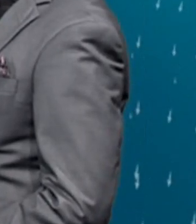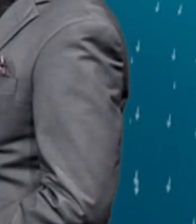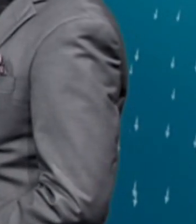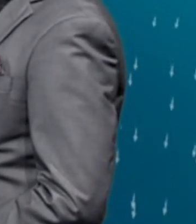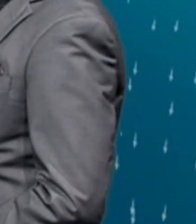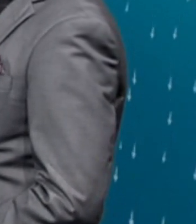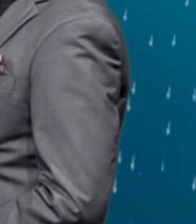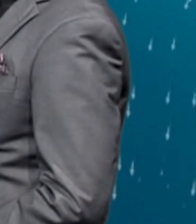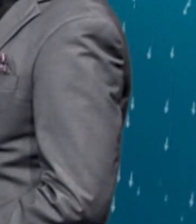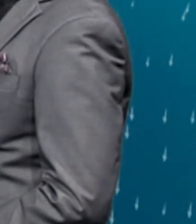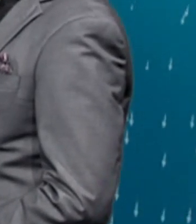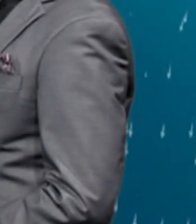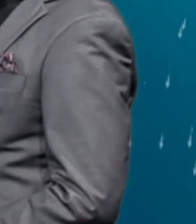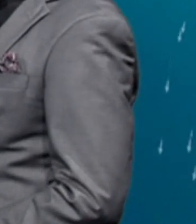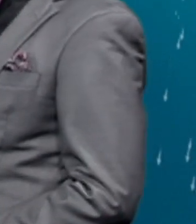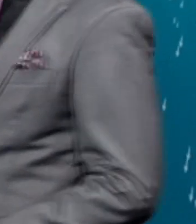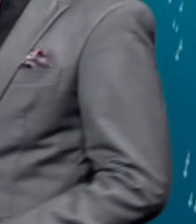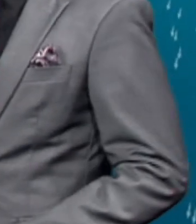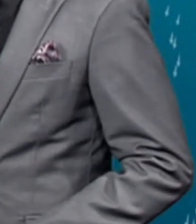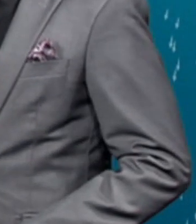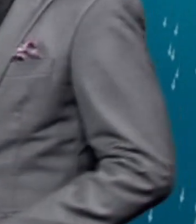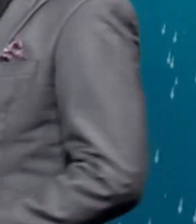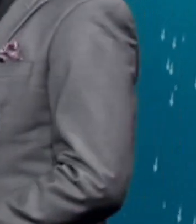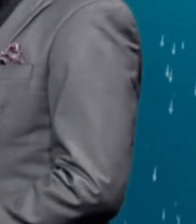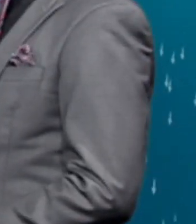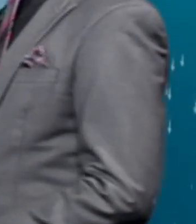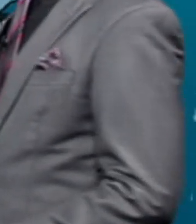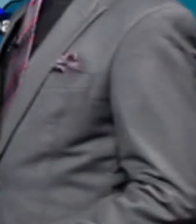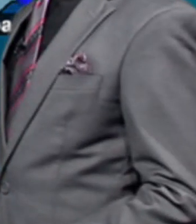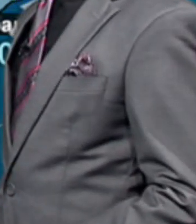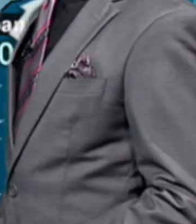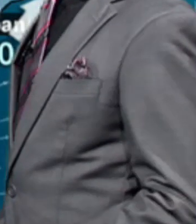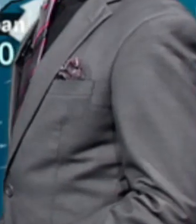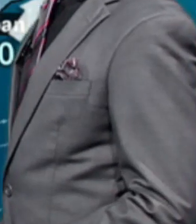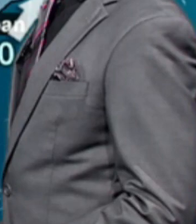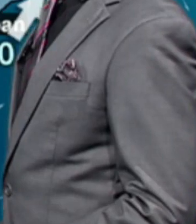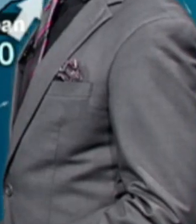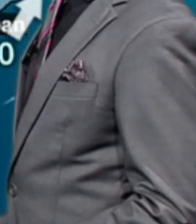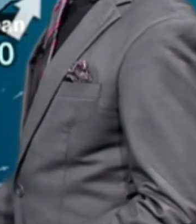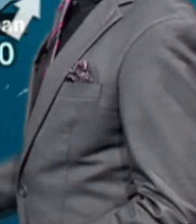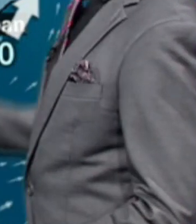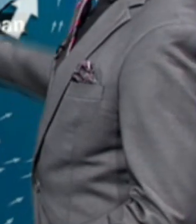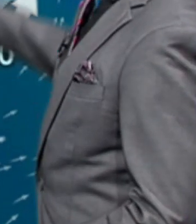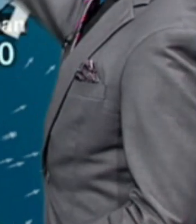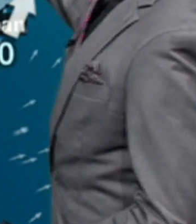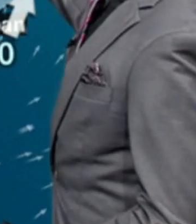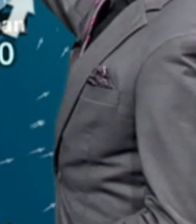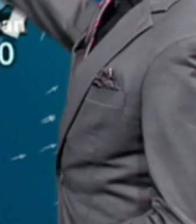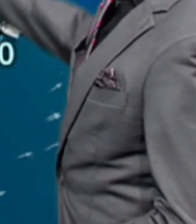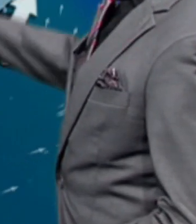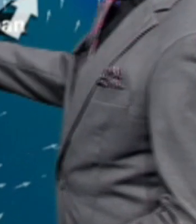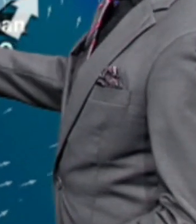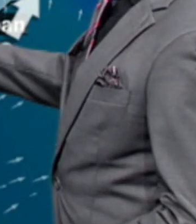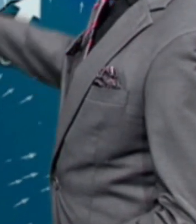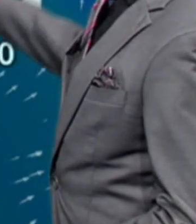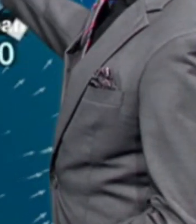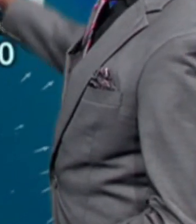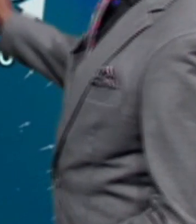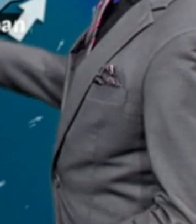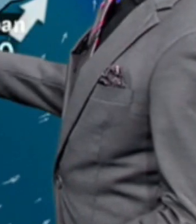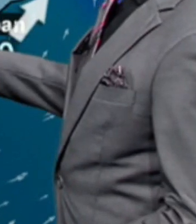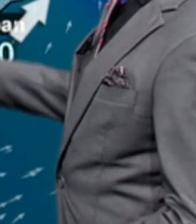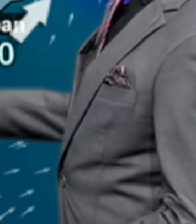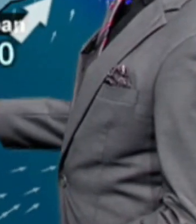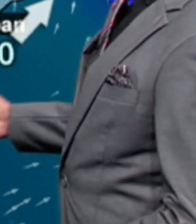ba go apeshitse lehlwa di karolo tsa province ya Free State ho mere lebelle gape le tshila go sa sarsa tse mo gela gape di khona ga lo jare pula e fela ka diperesente tse